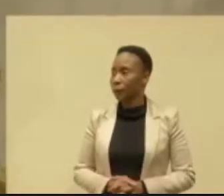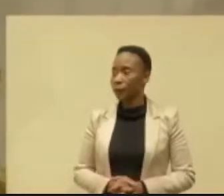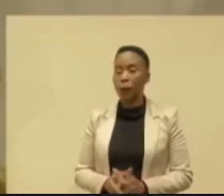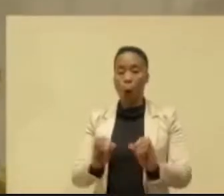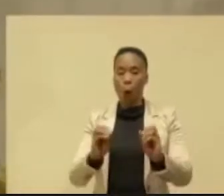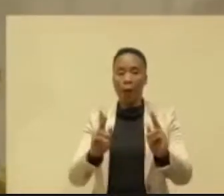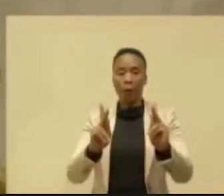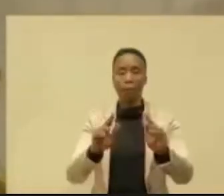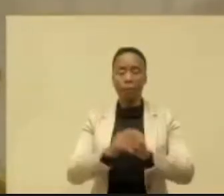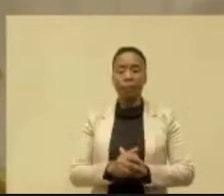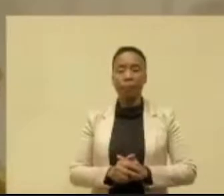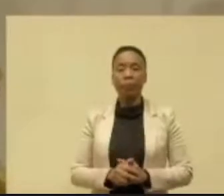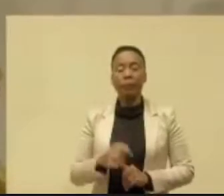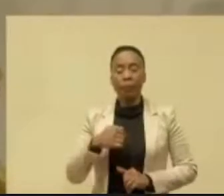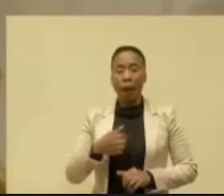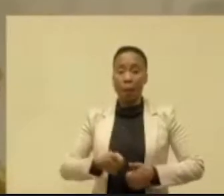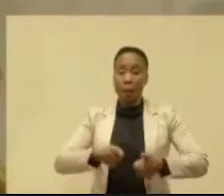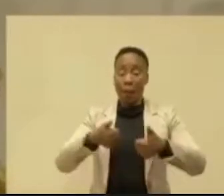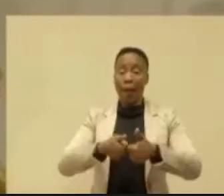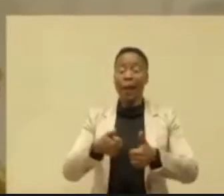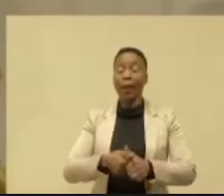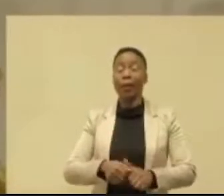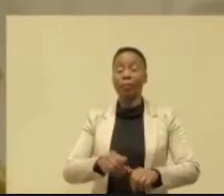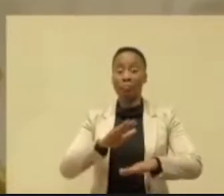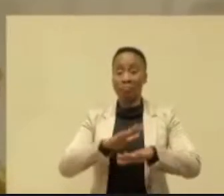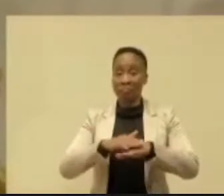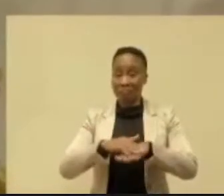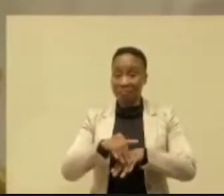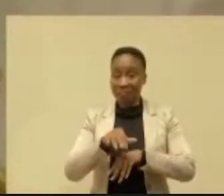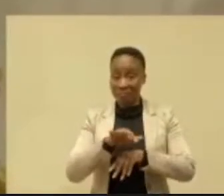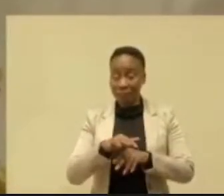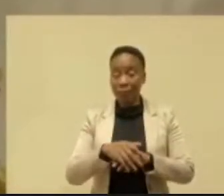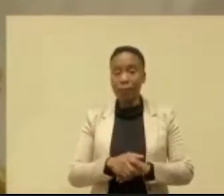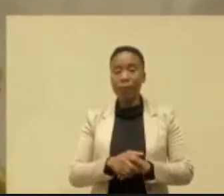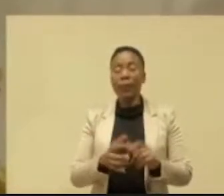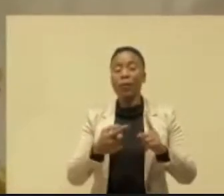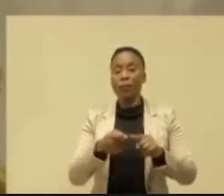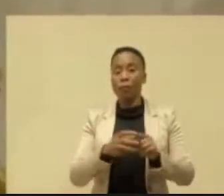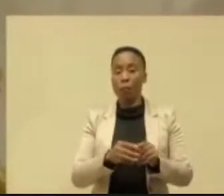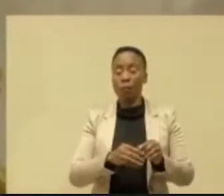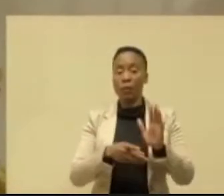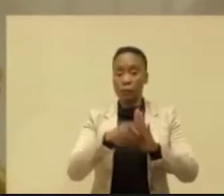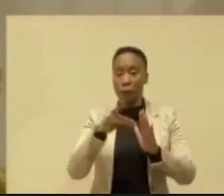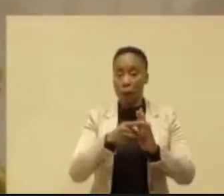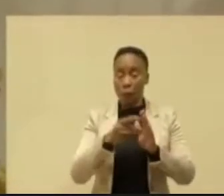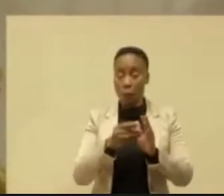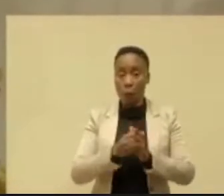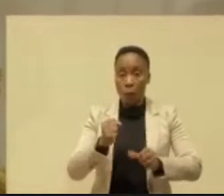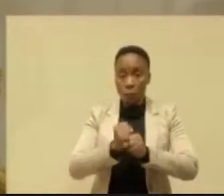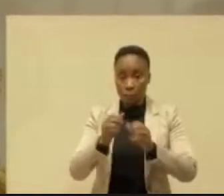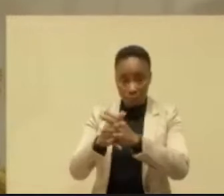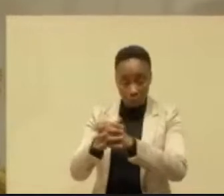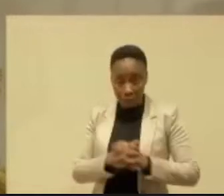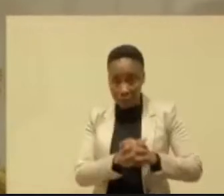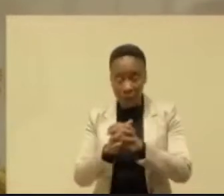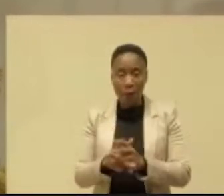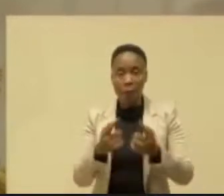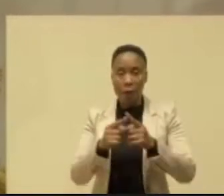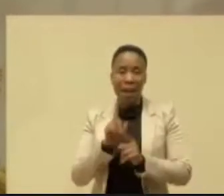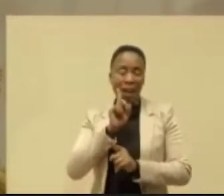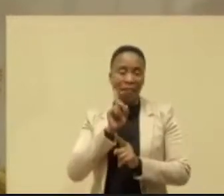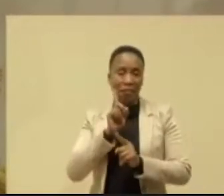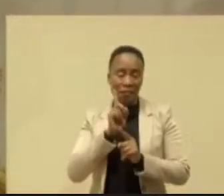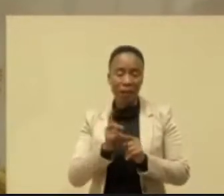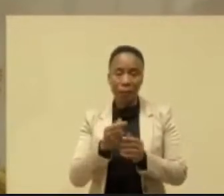okay i'm back on the platform according to the industrial development corporation for every job created or sustained we create